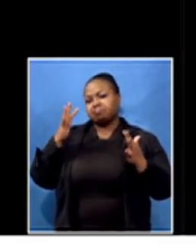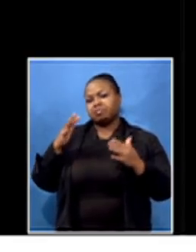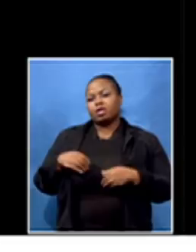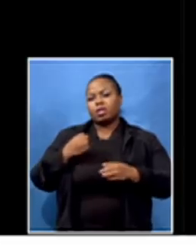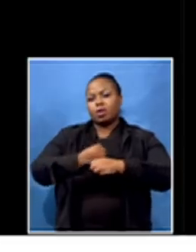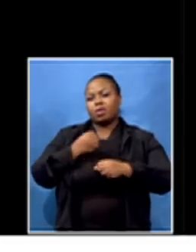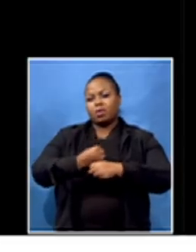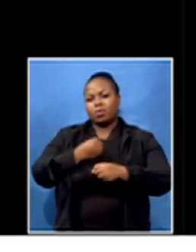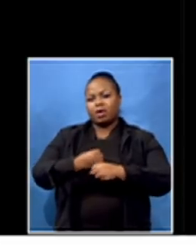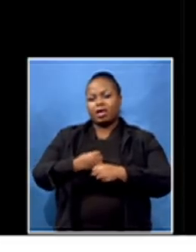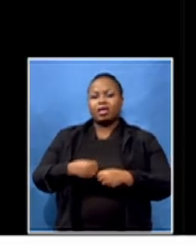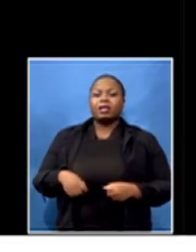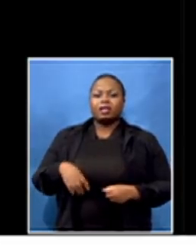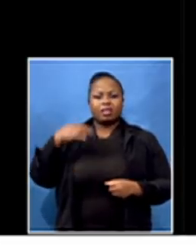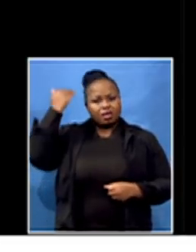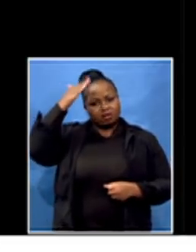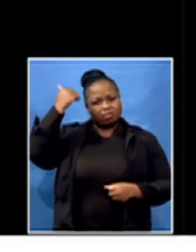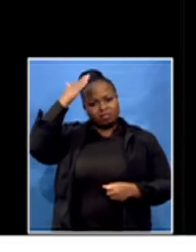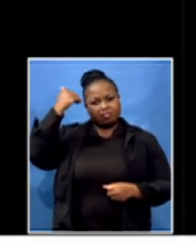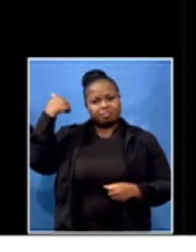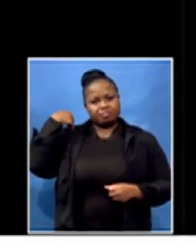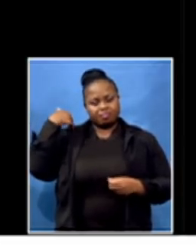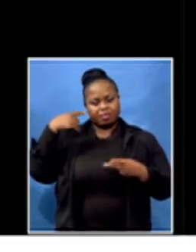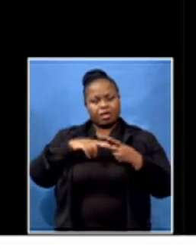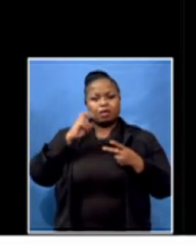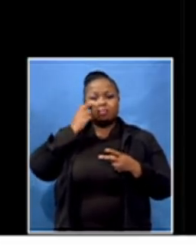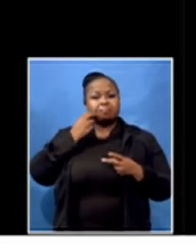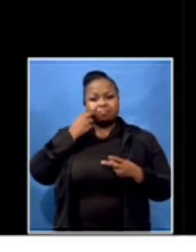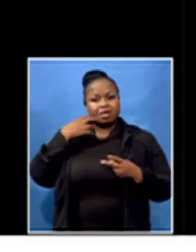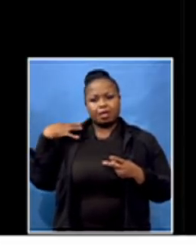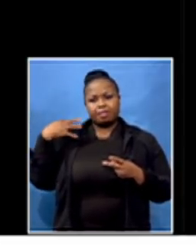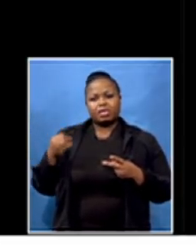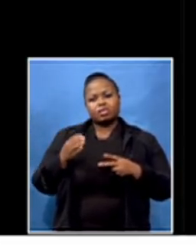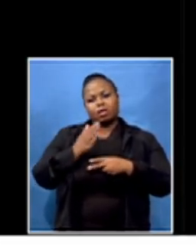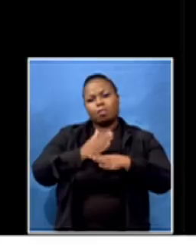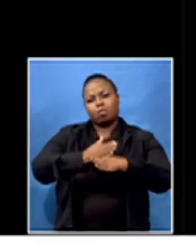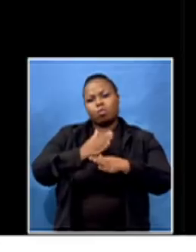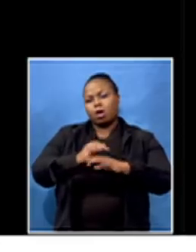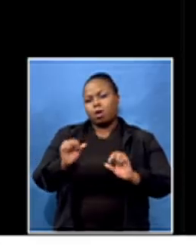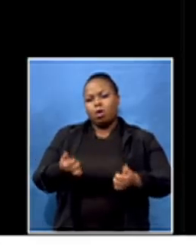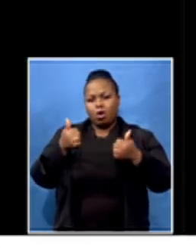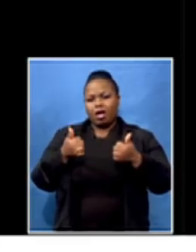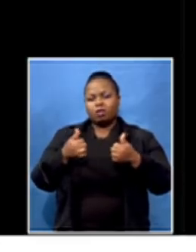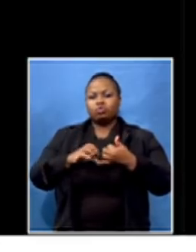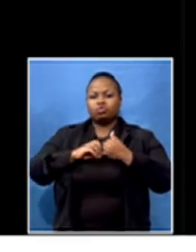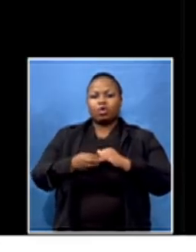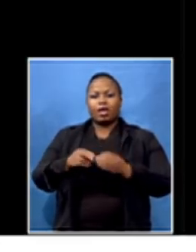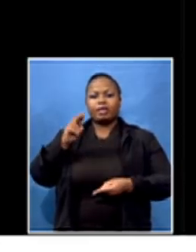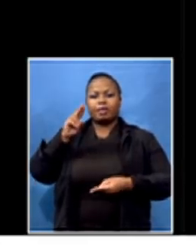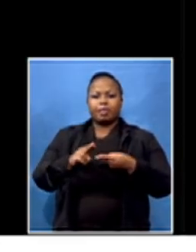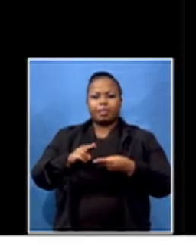ministers, through their council, that they are doing in curbing the coronavirus and